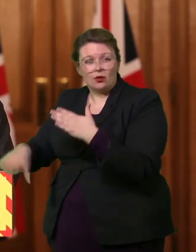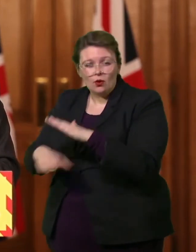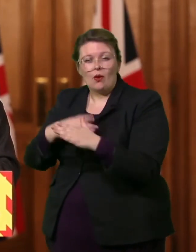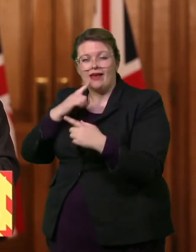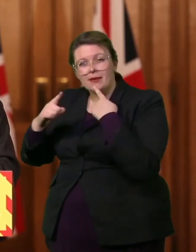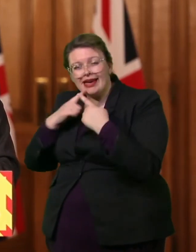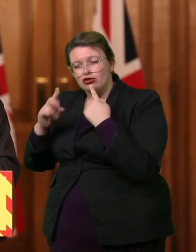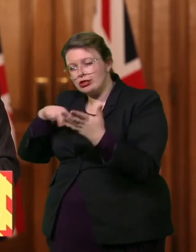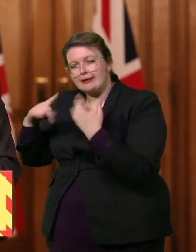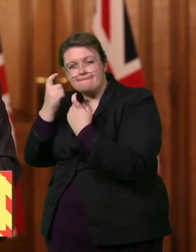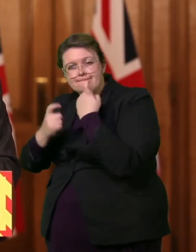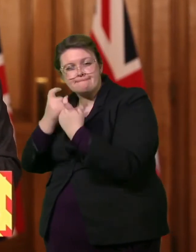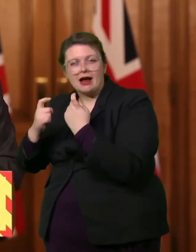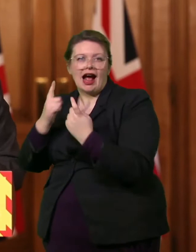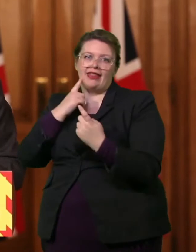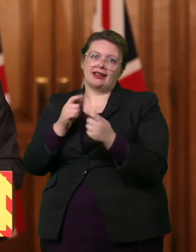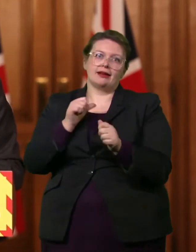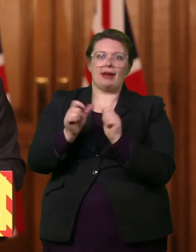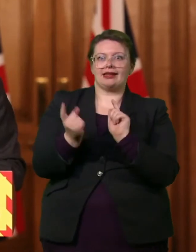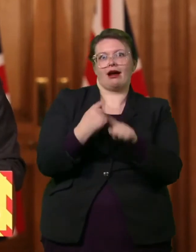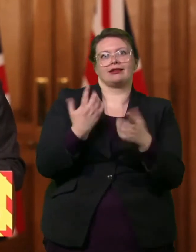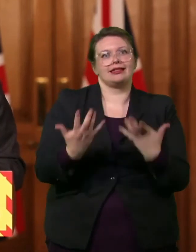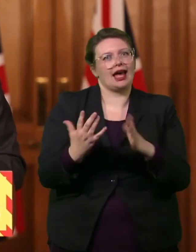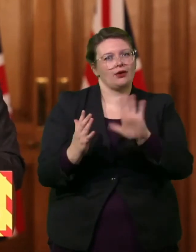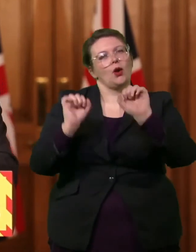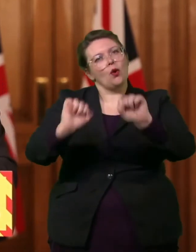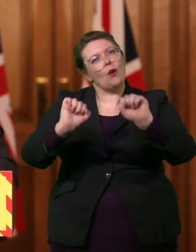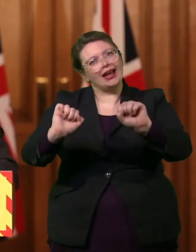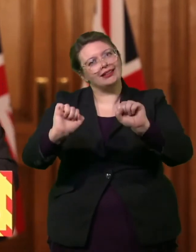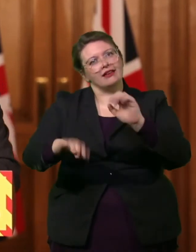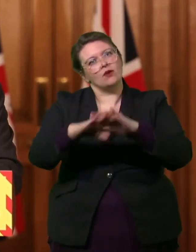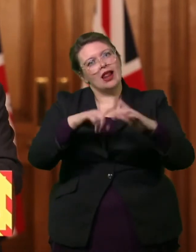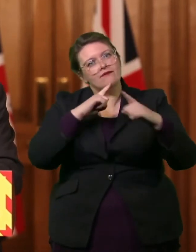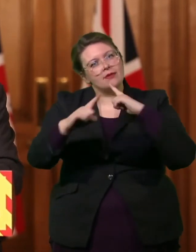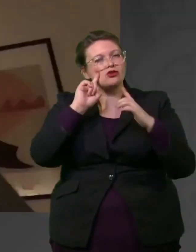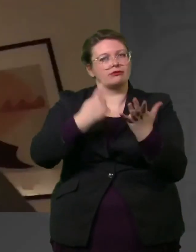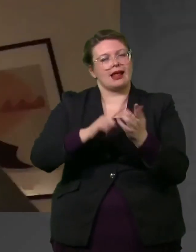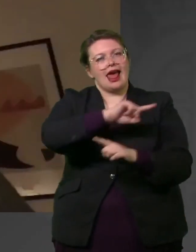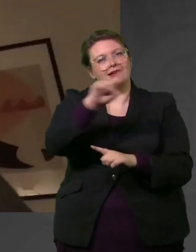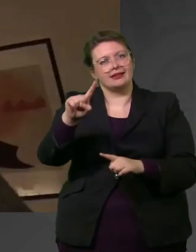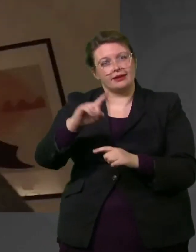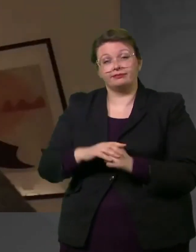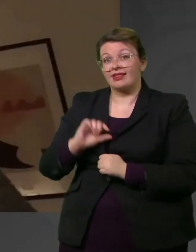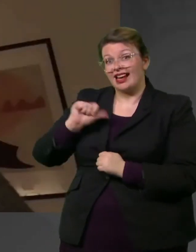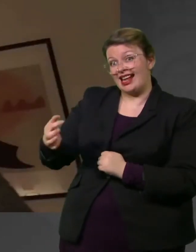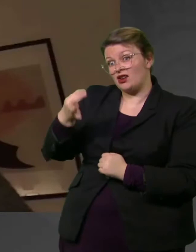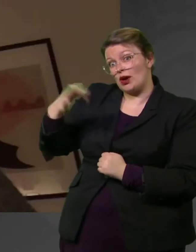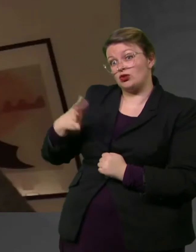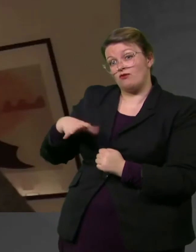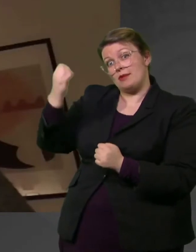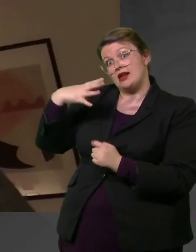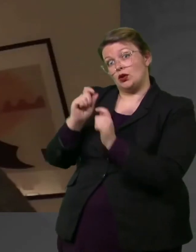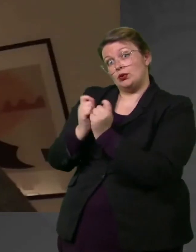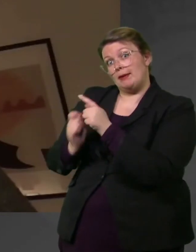this. Thanks very much. And next question is Jonathan Riley from The Sun. Good afternoon. To Professor